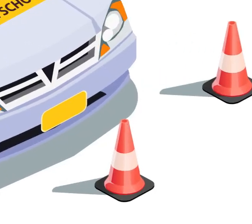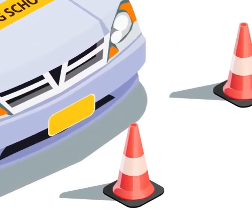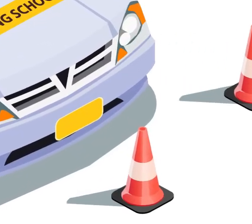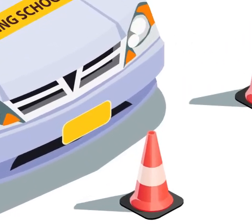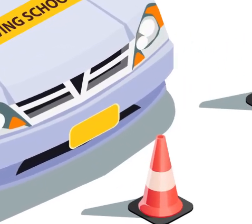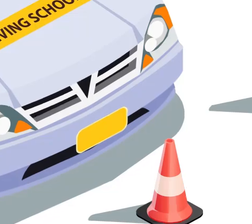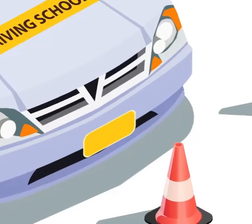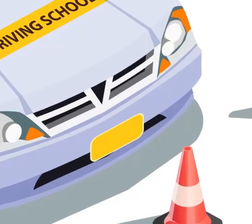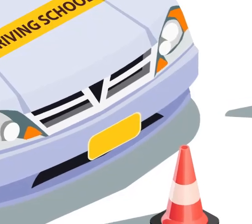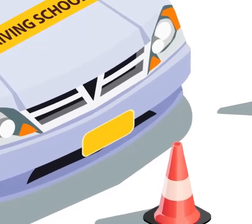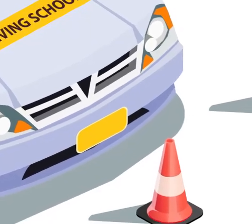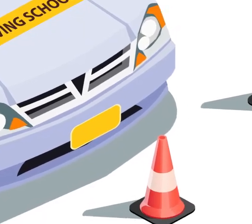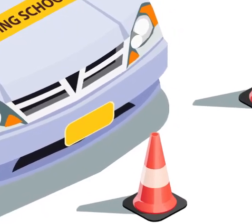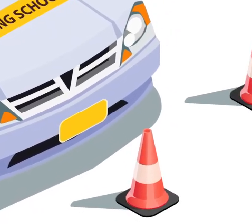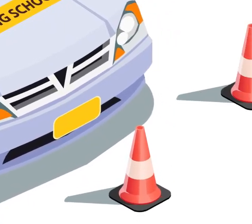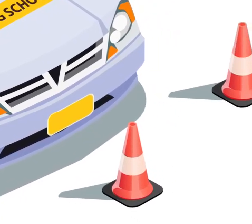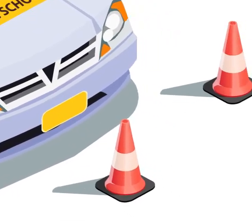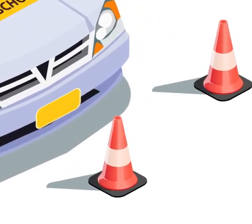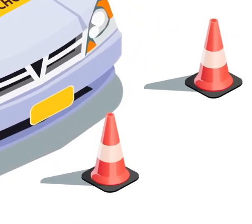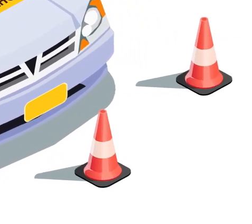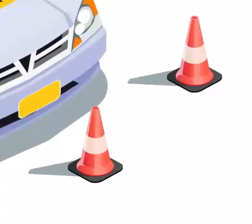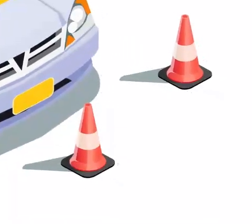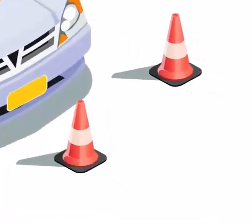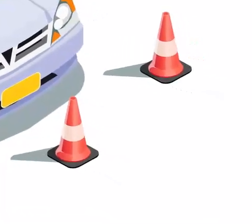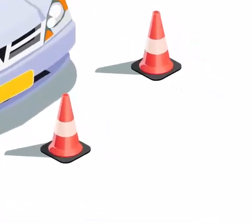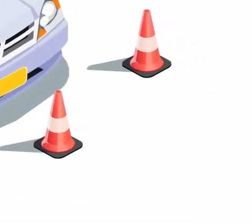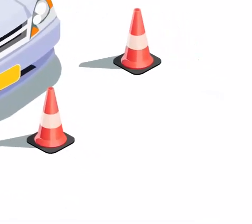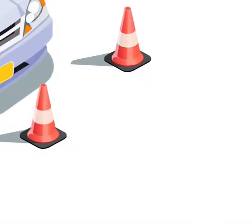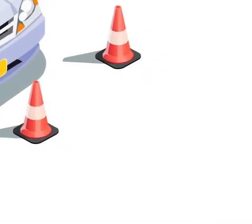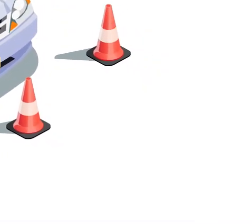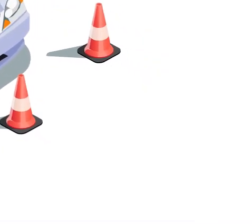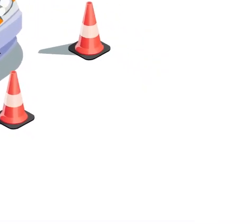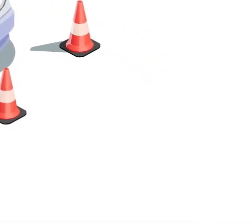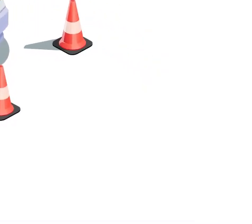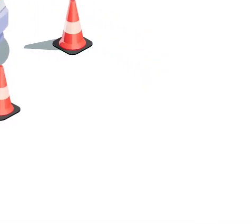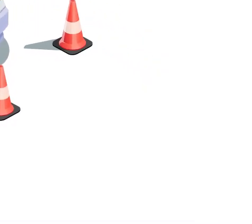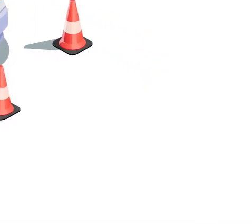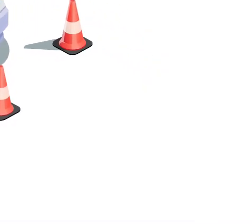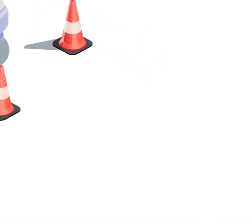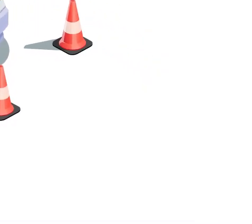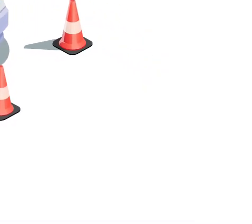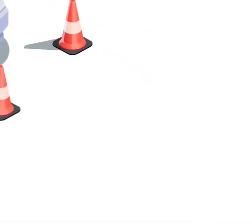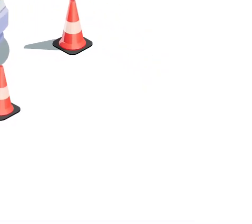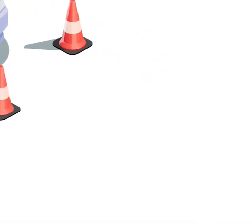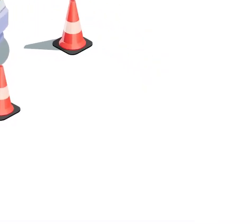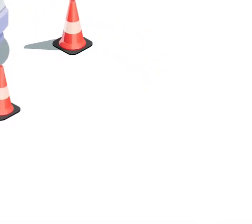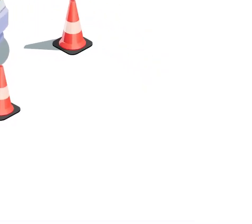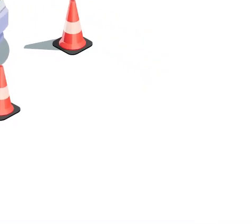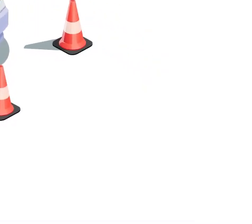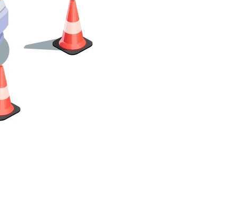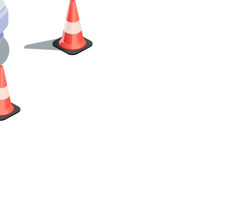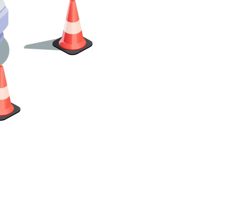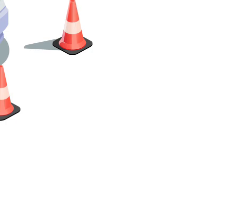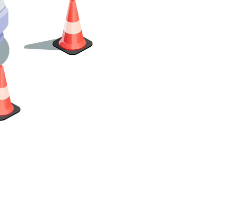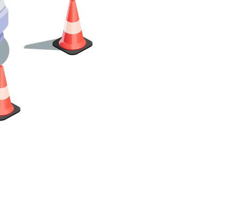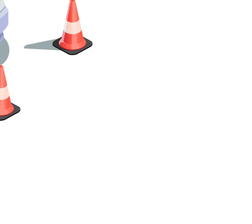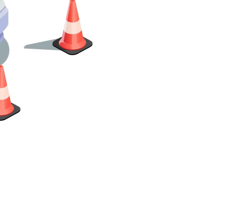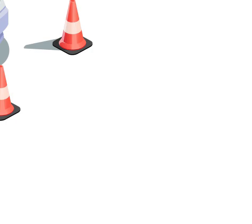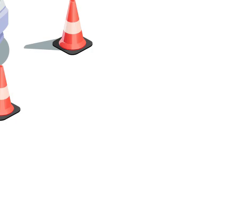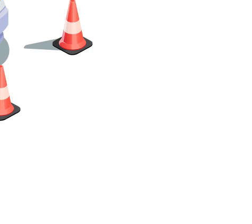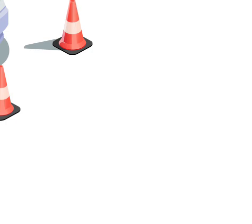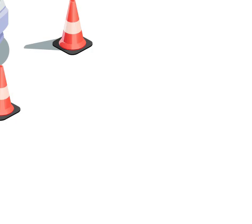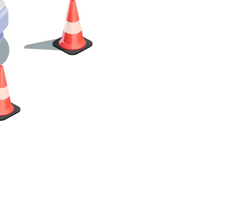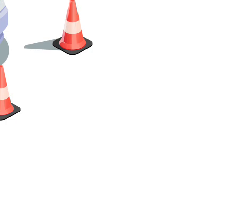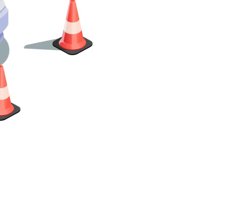print license, and display at the driving school office. Registration of a driving school is done on the same